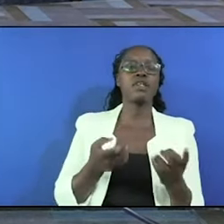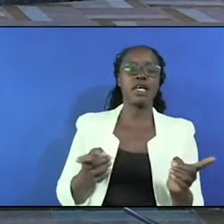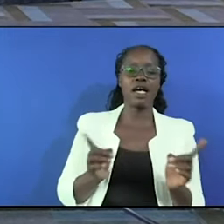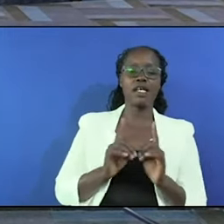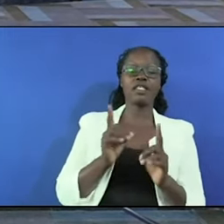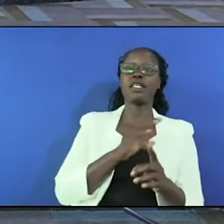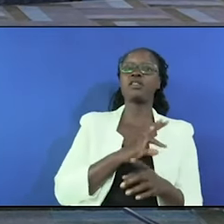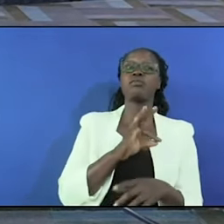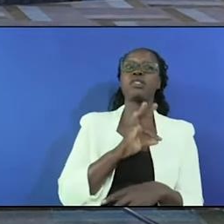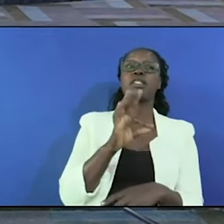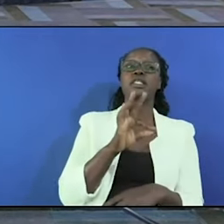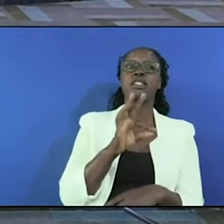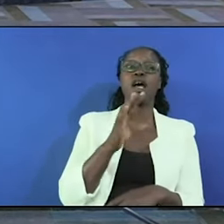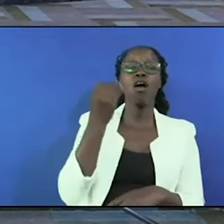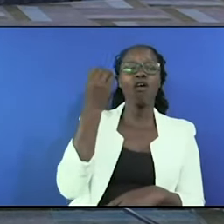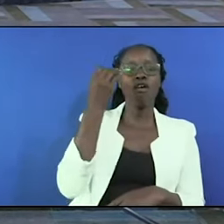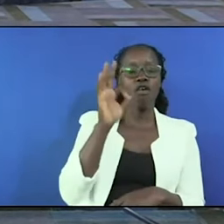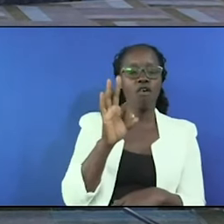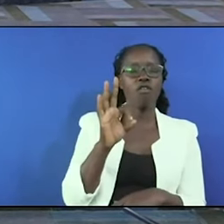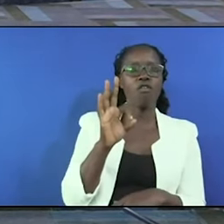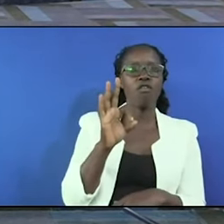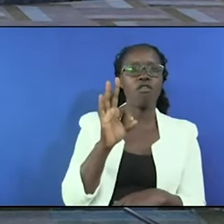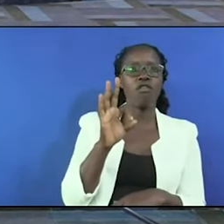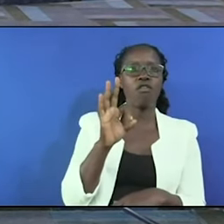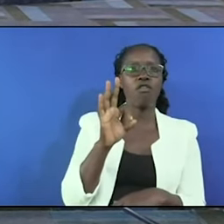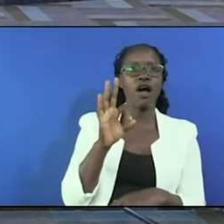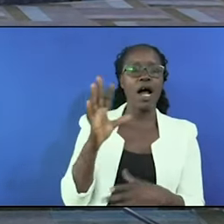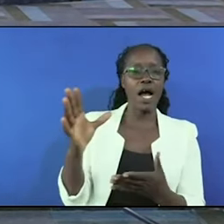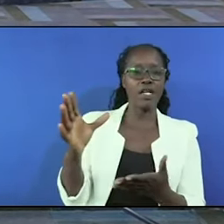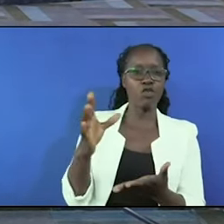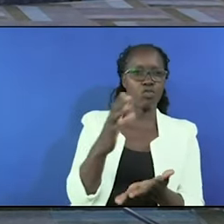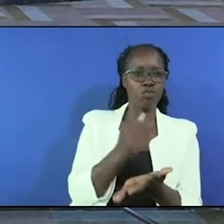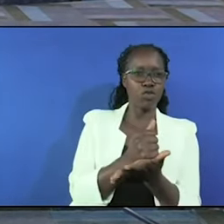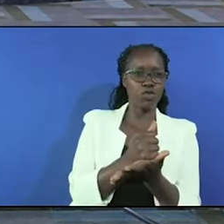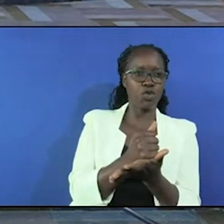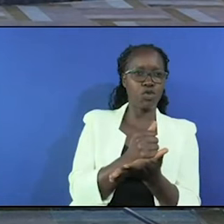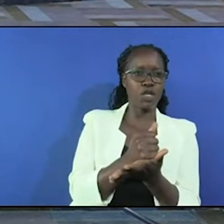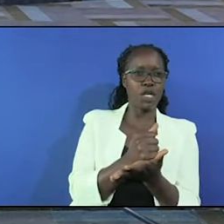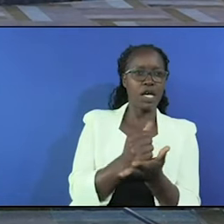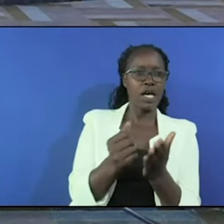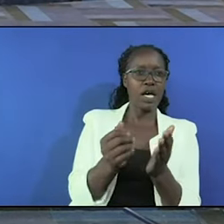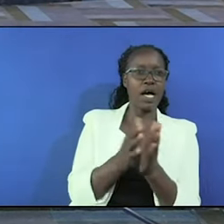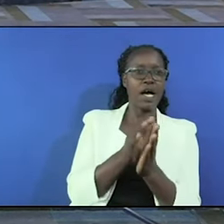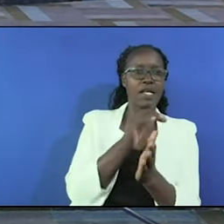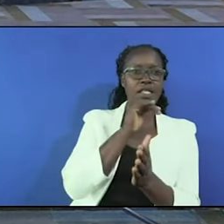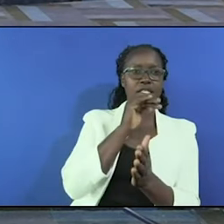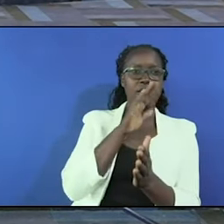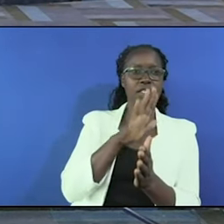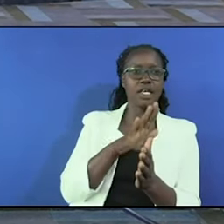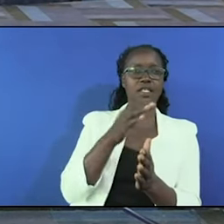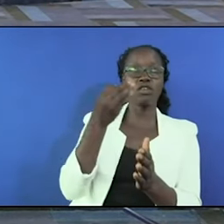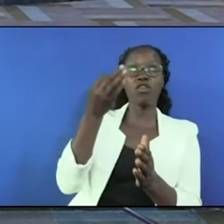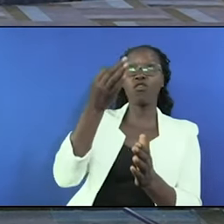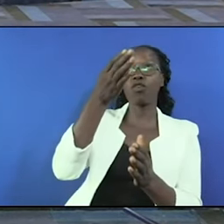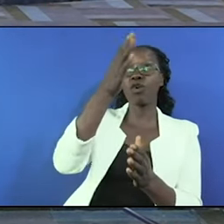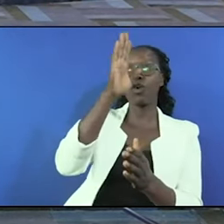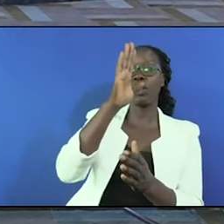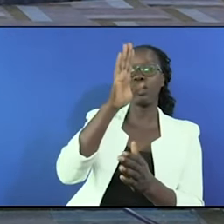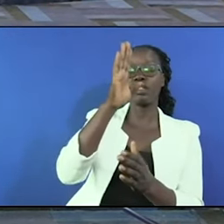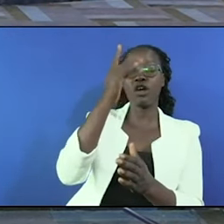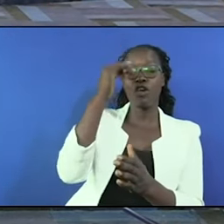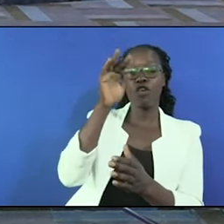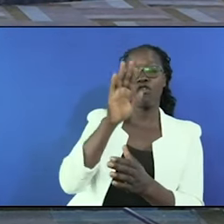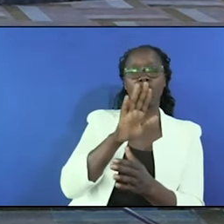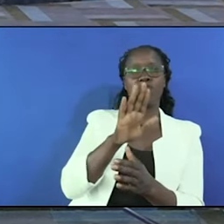a spirit of adoption as the sons of God.